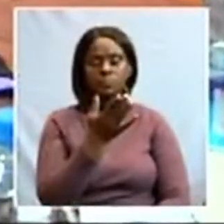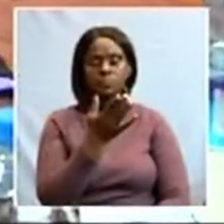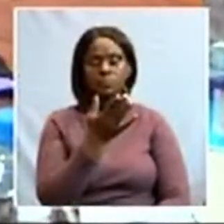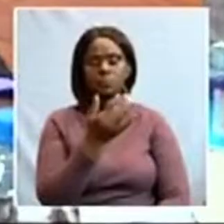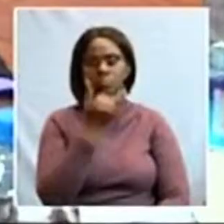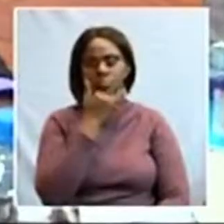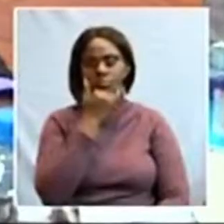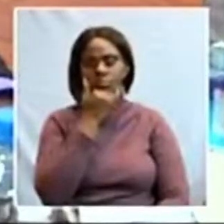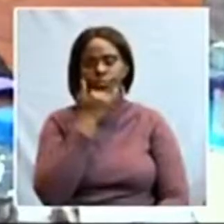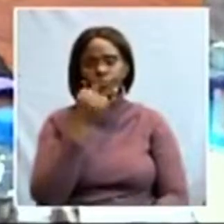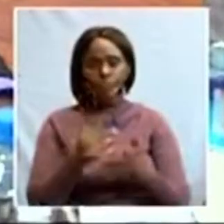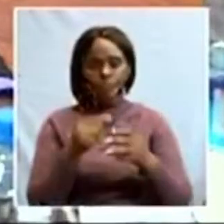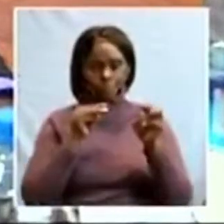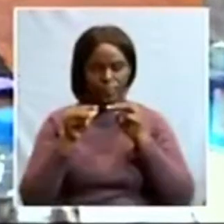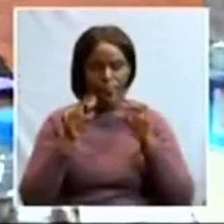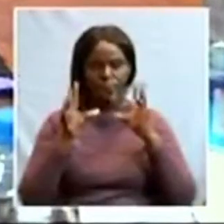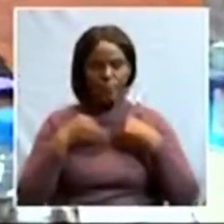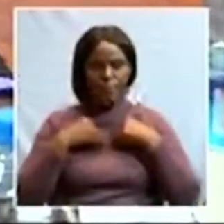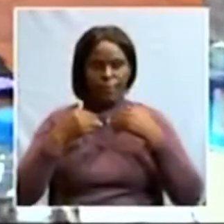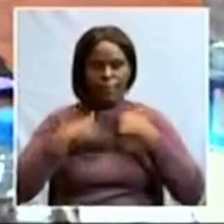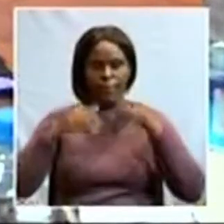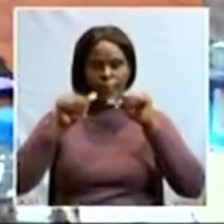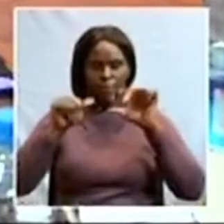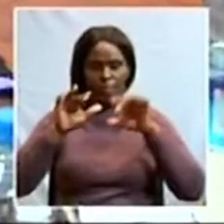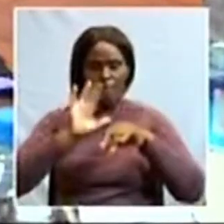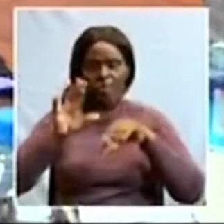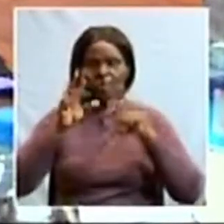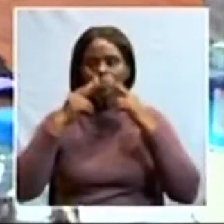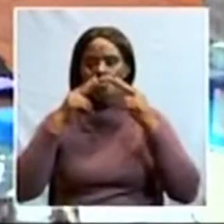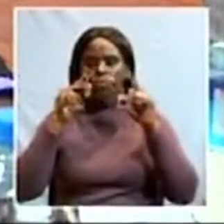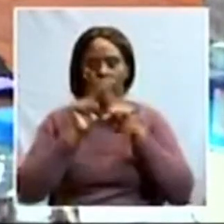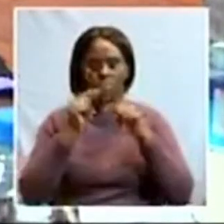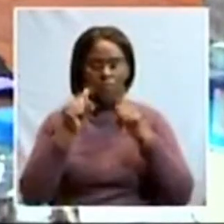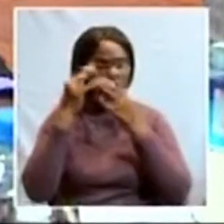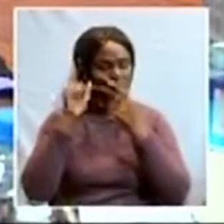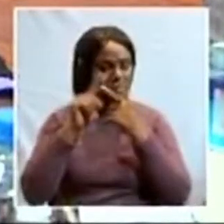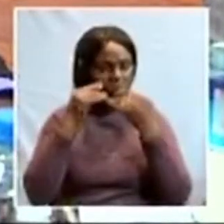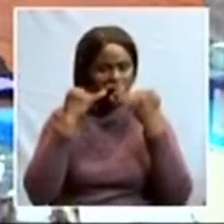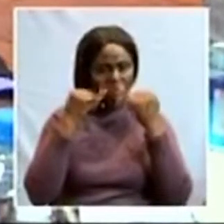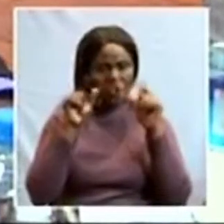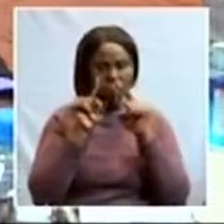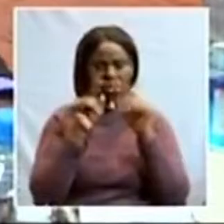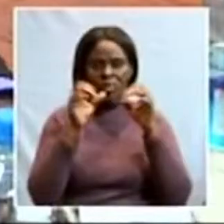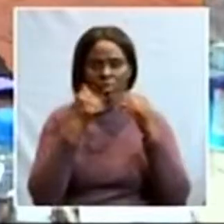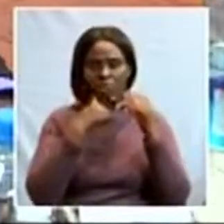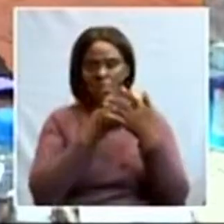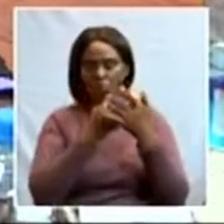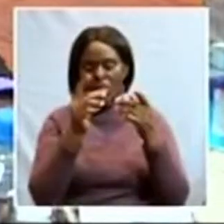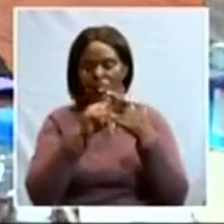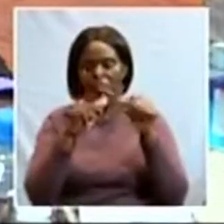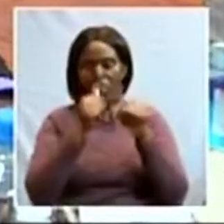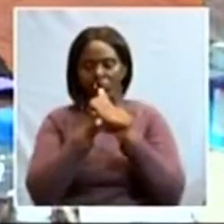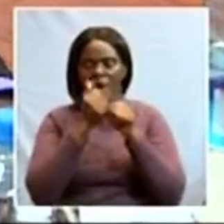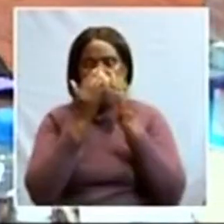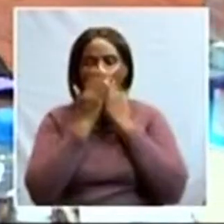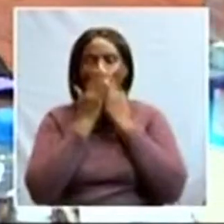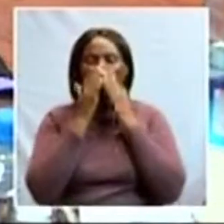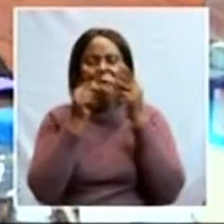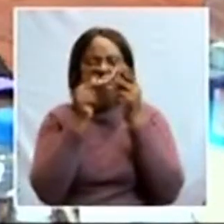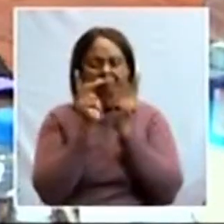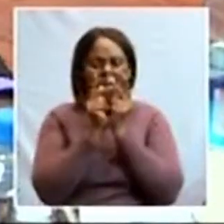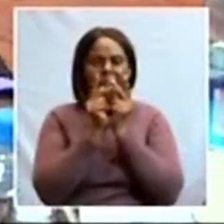Cause of query: management acknowledges the auditor's findings and wish to state the council had failed to establish a disposal